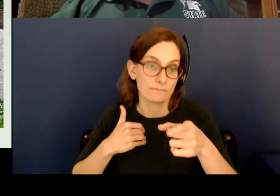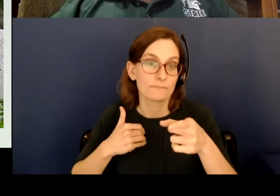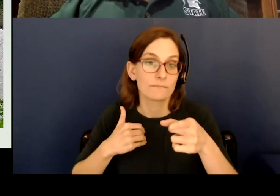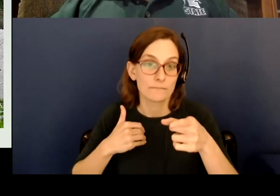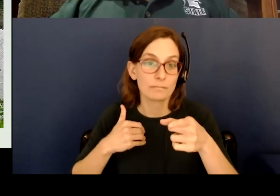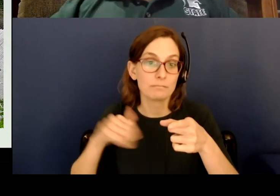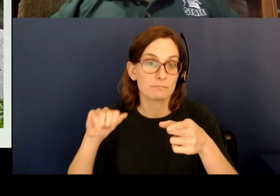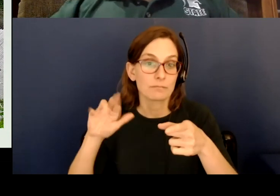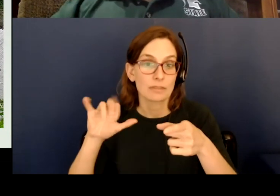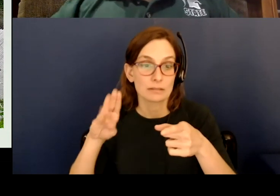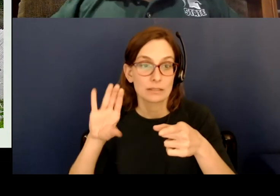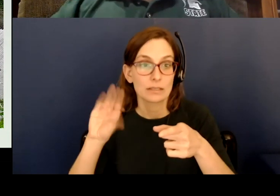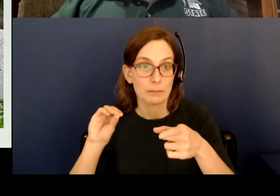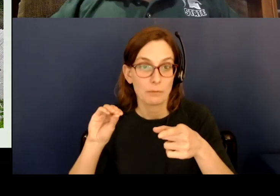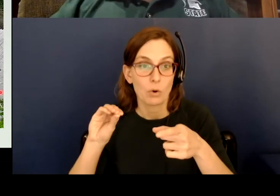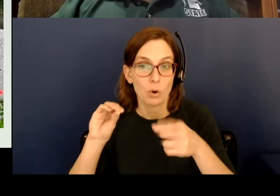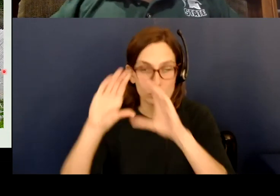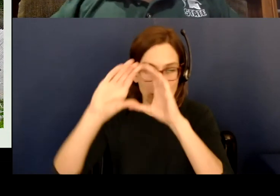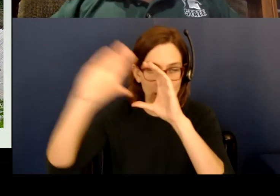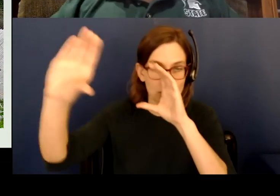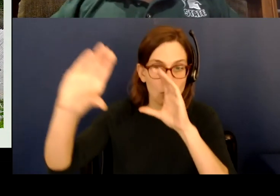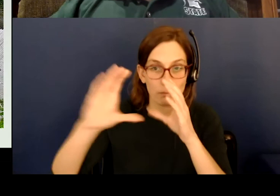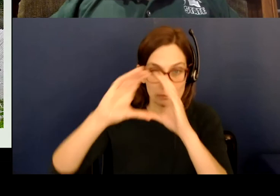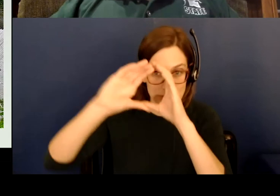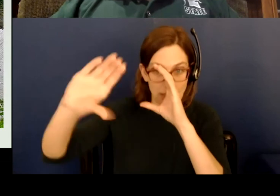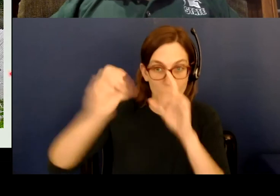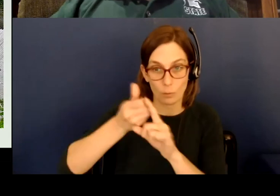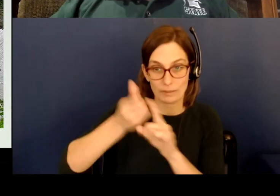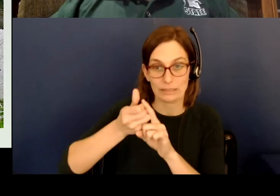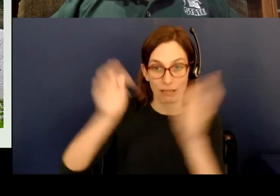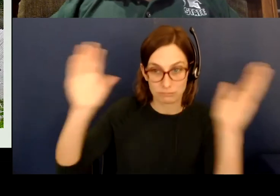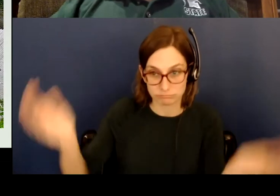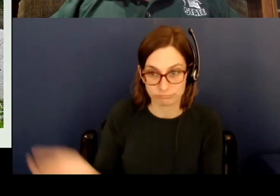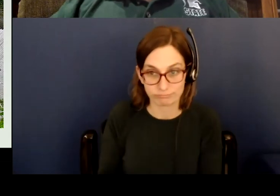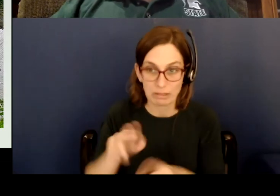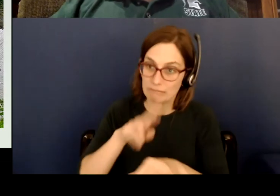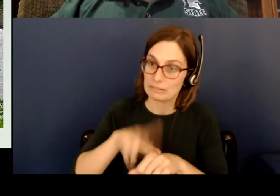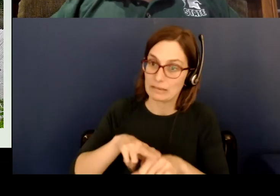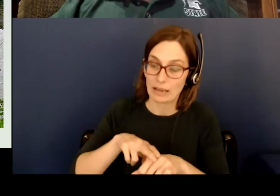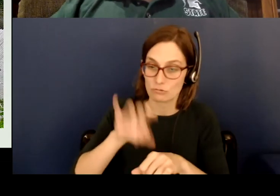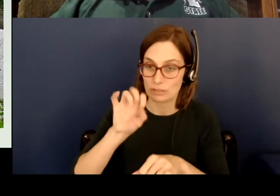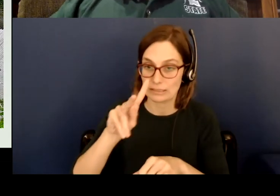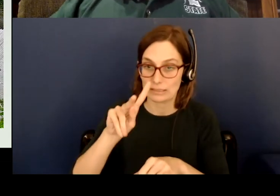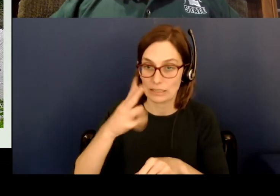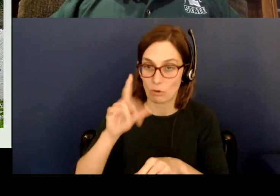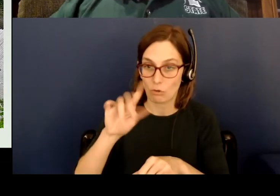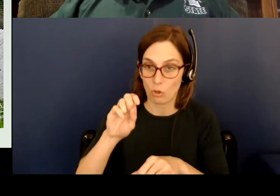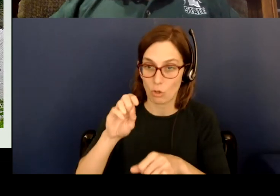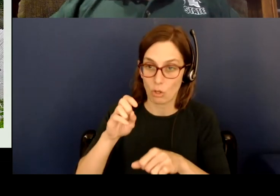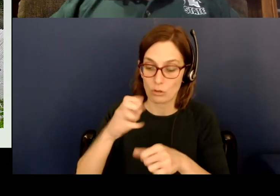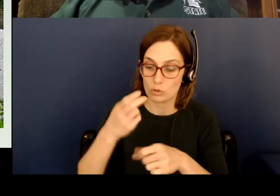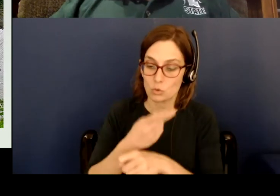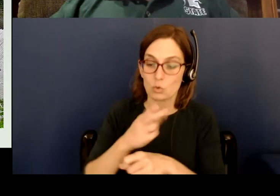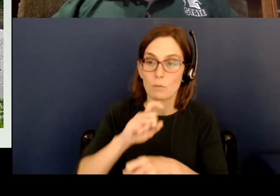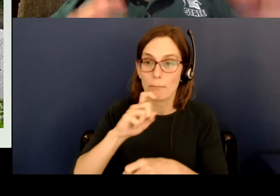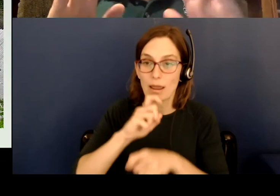telescope. This is the scope itself down here. There's a natural sinkhole. They covered it up with metal. It's